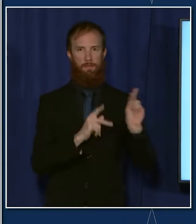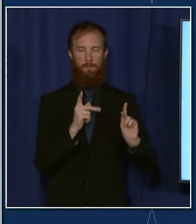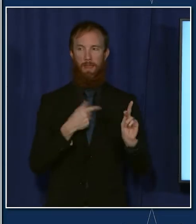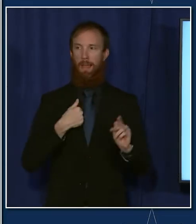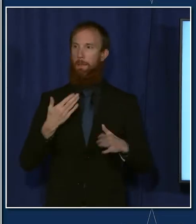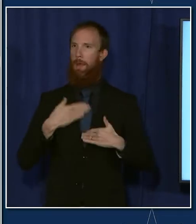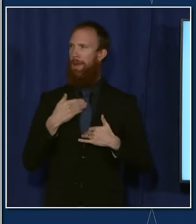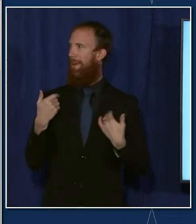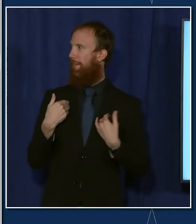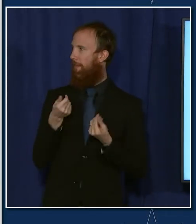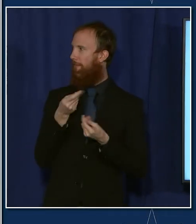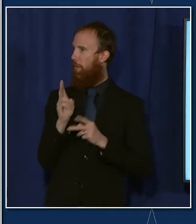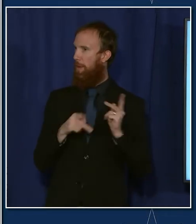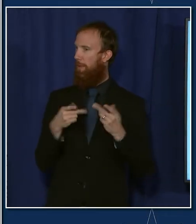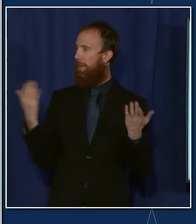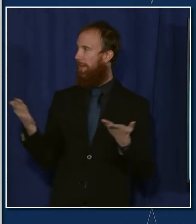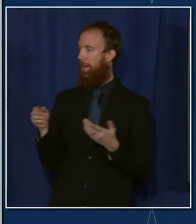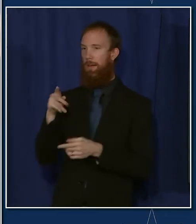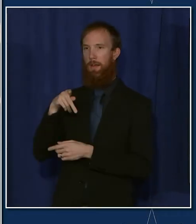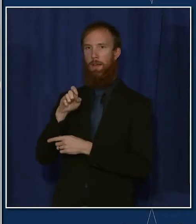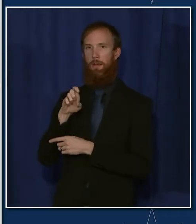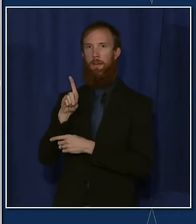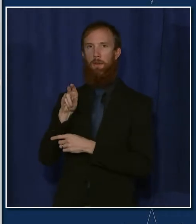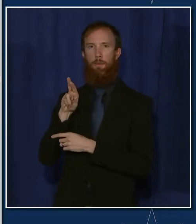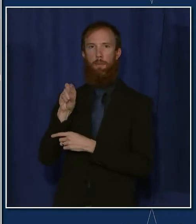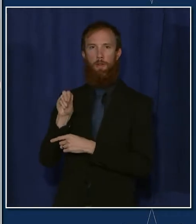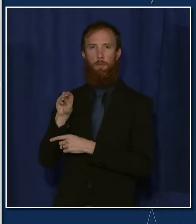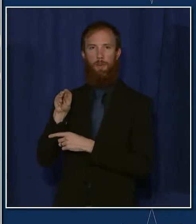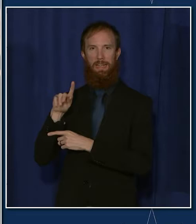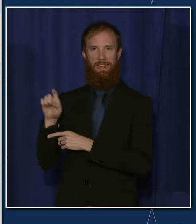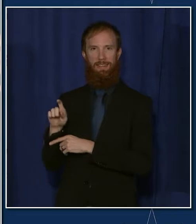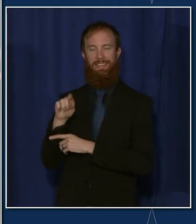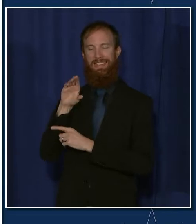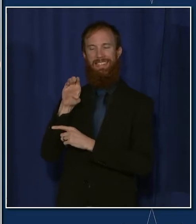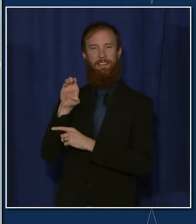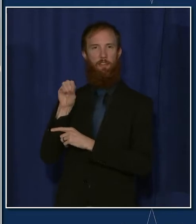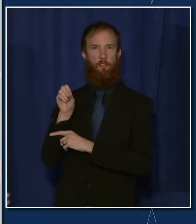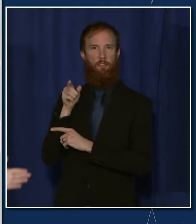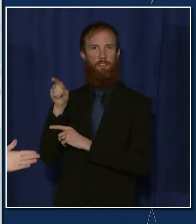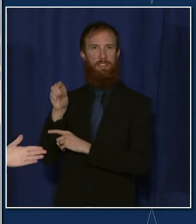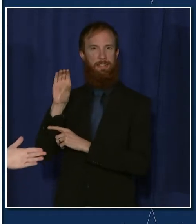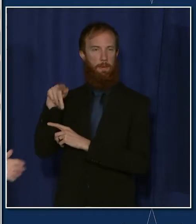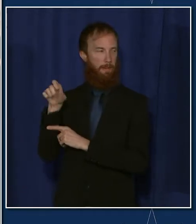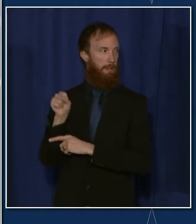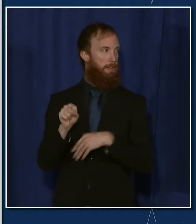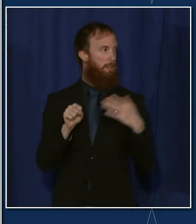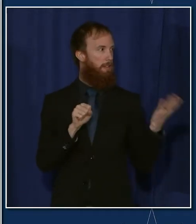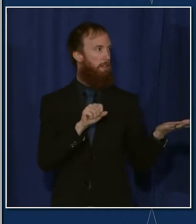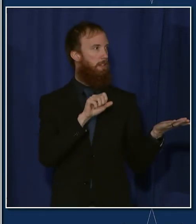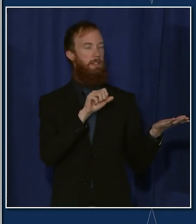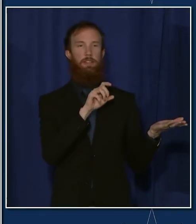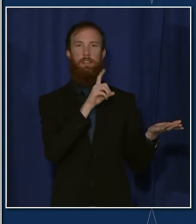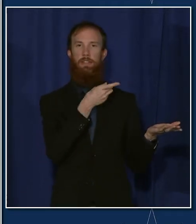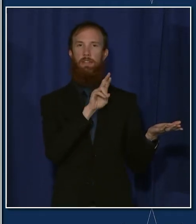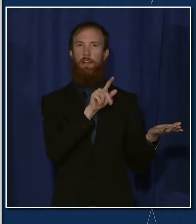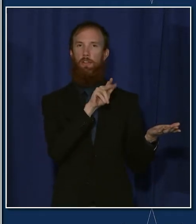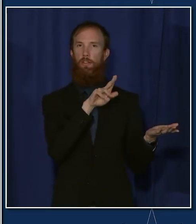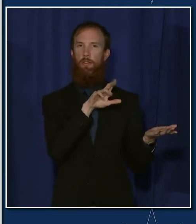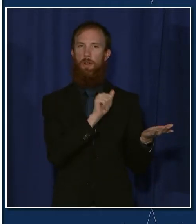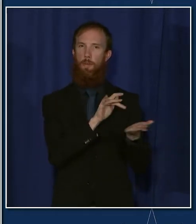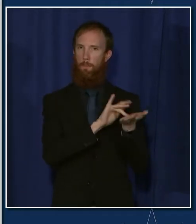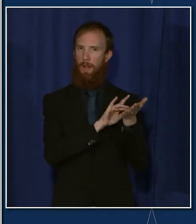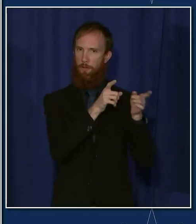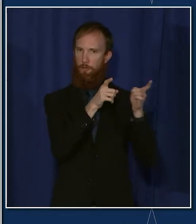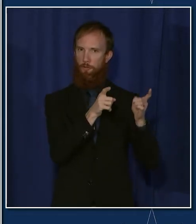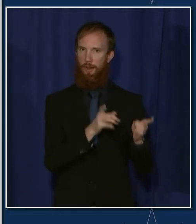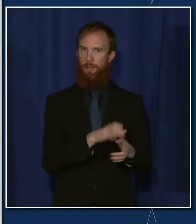by a number of folks. Pedro Martinez, the CEO from Chicago Public Schools, Dr. Geraldine Luna, Medical Director at Chicago Department of